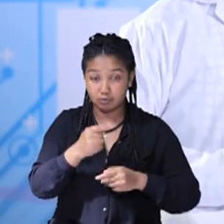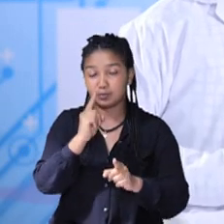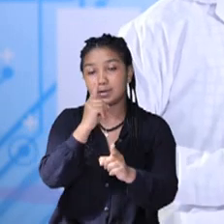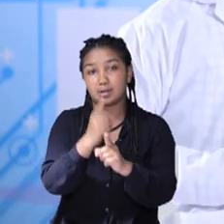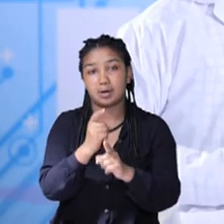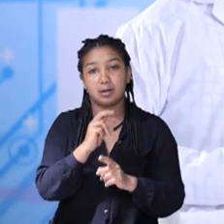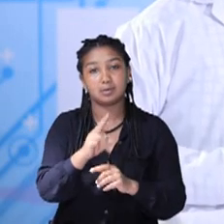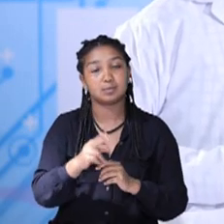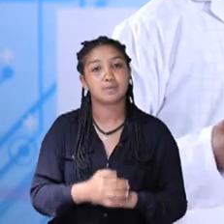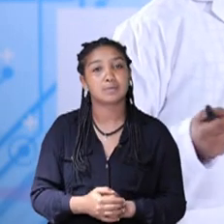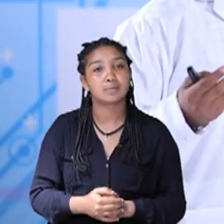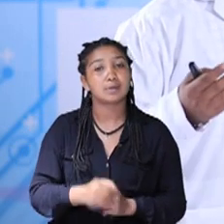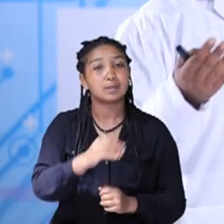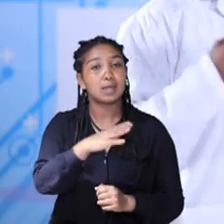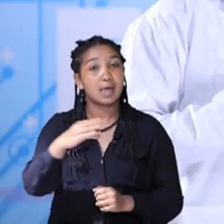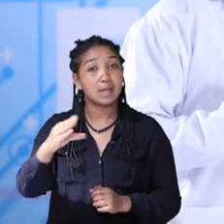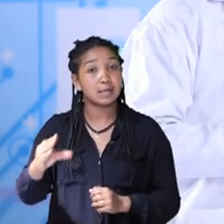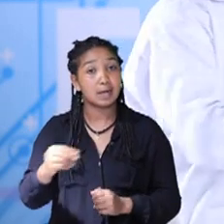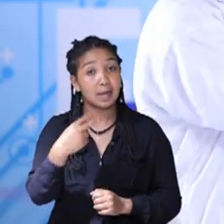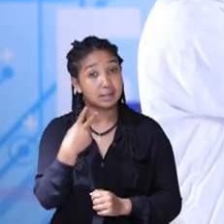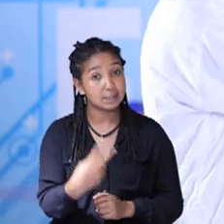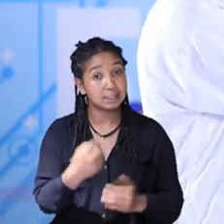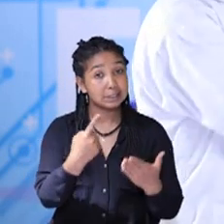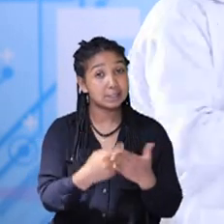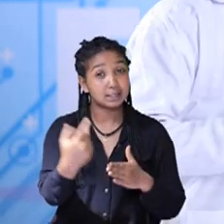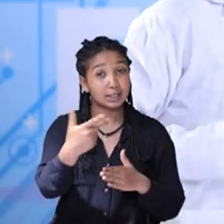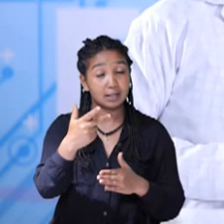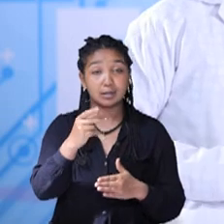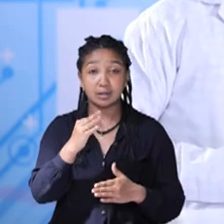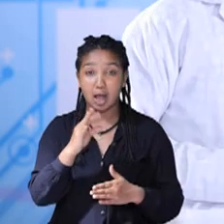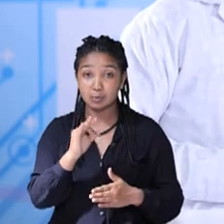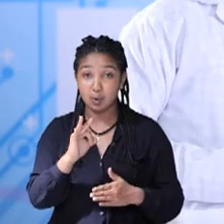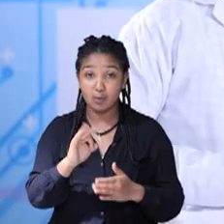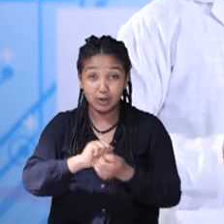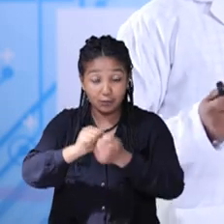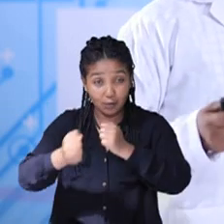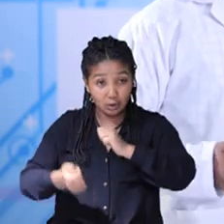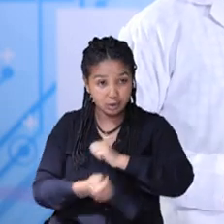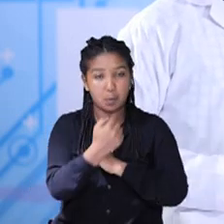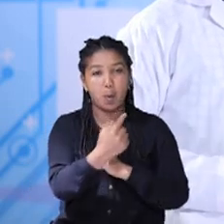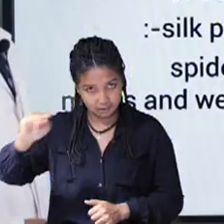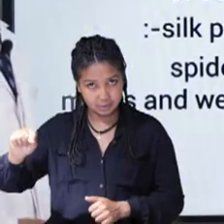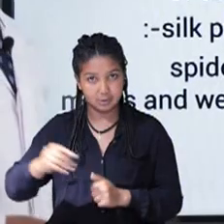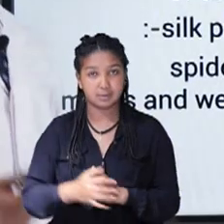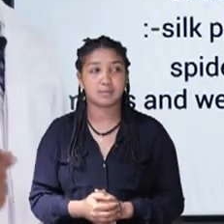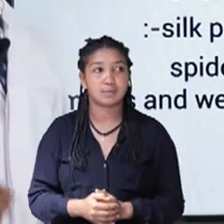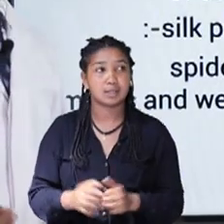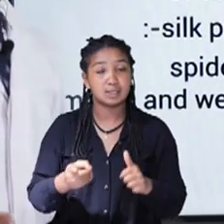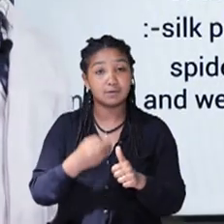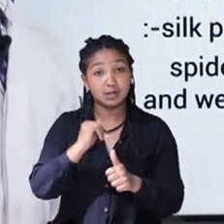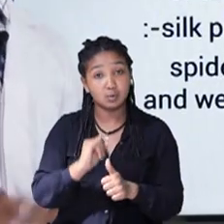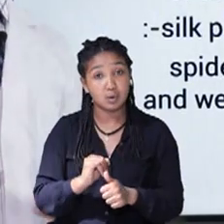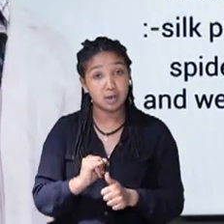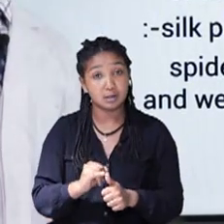correct. And let's see these three types of evolutions one by one. The first